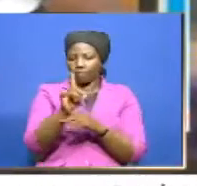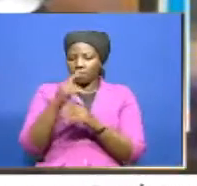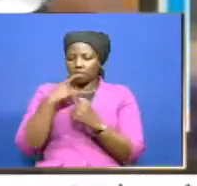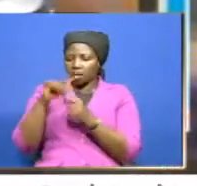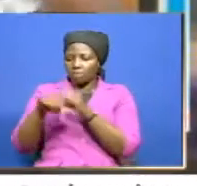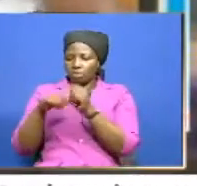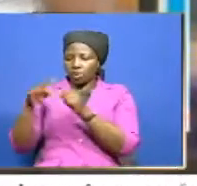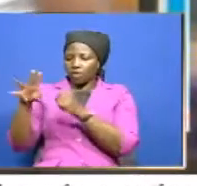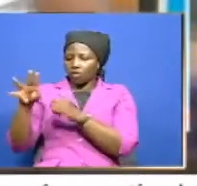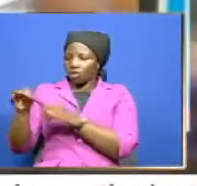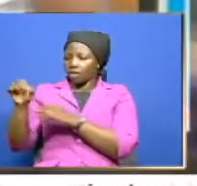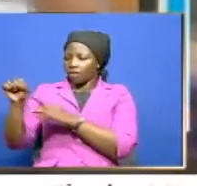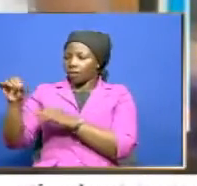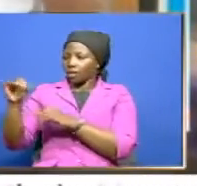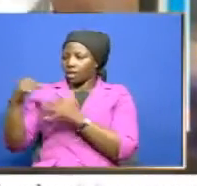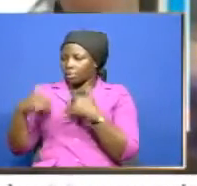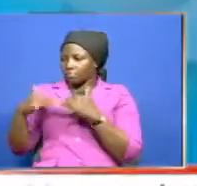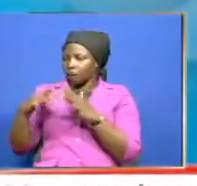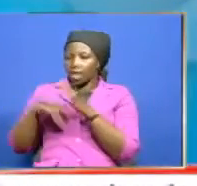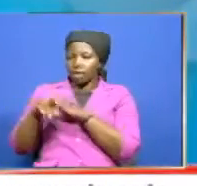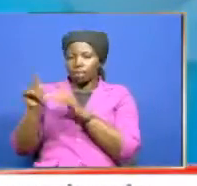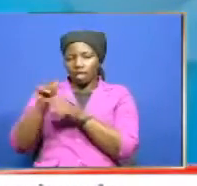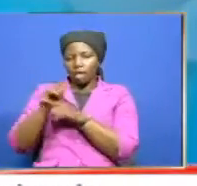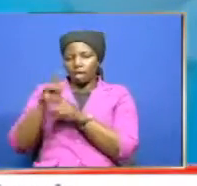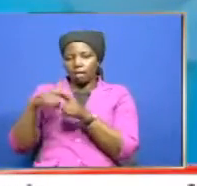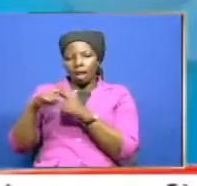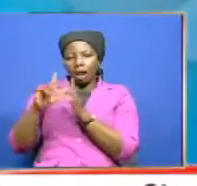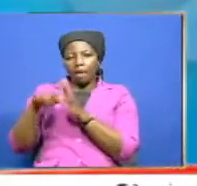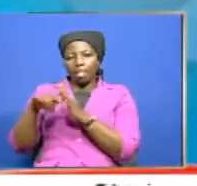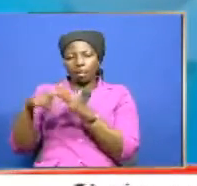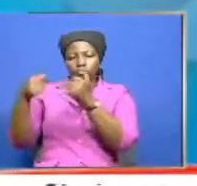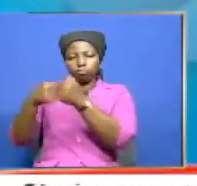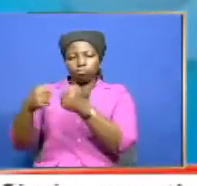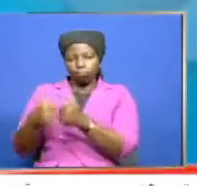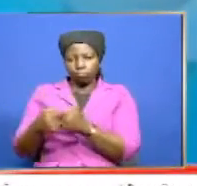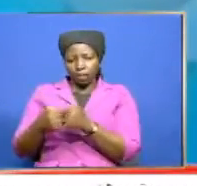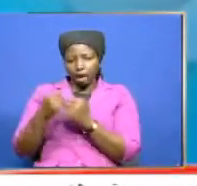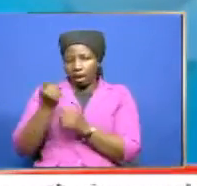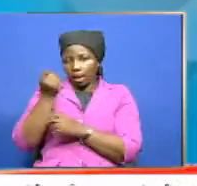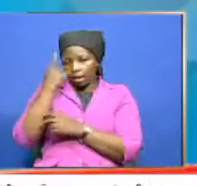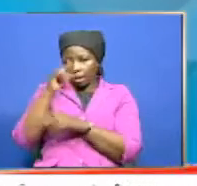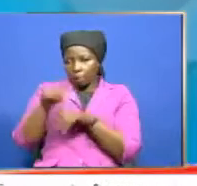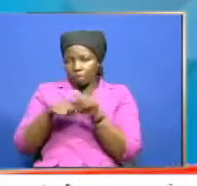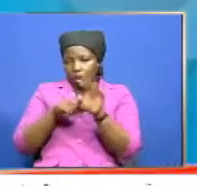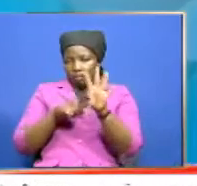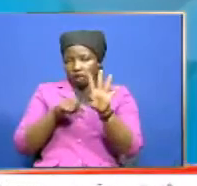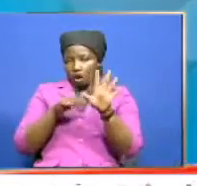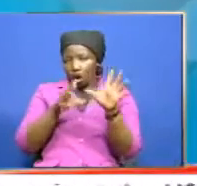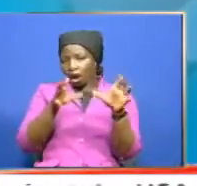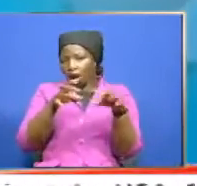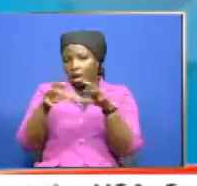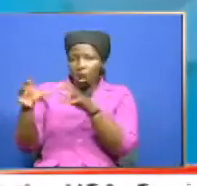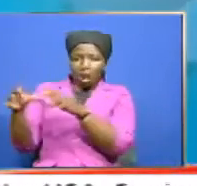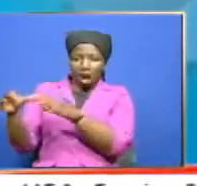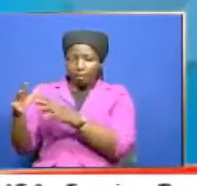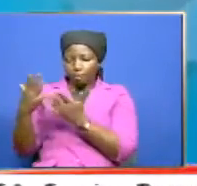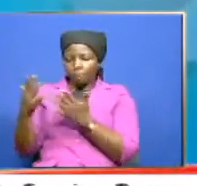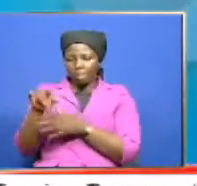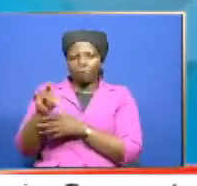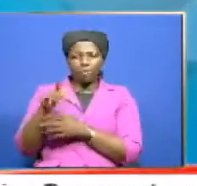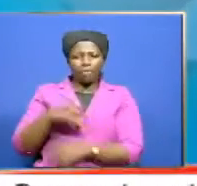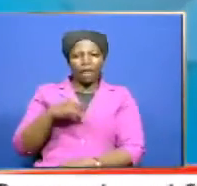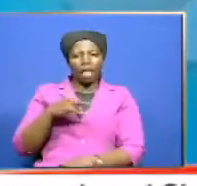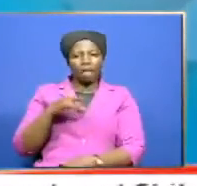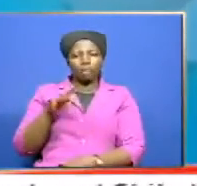right? And then you're going into fixtures. So I understand, you know, in terms of the four clubs that are missing, maybe they felt that they're not